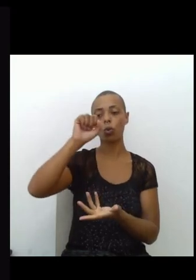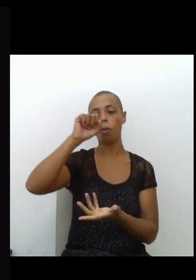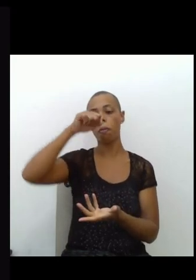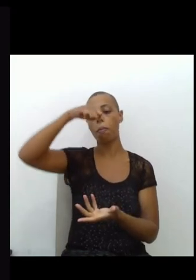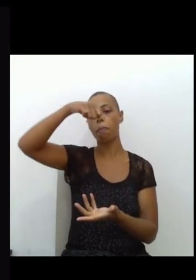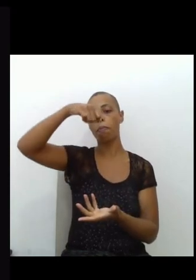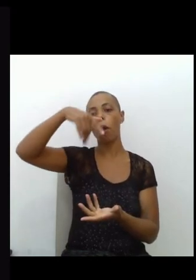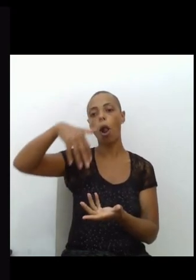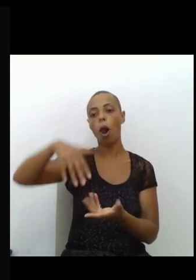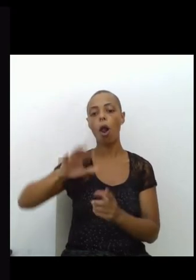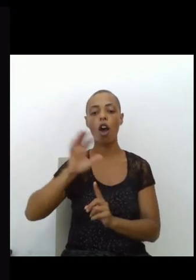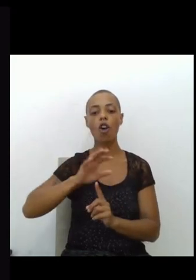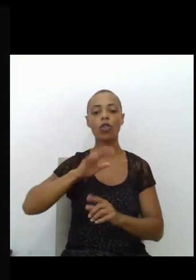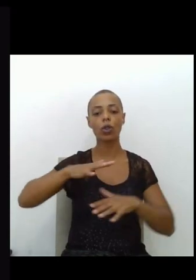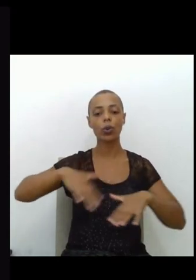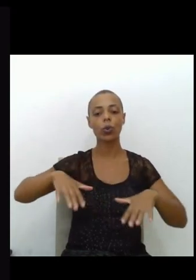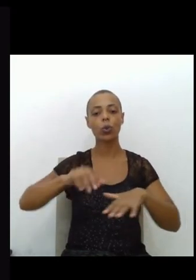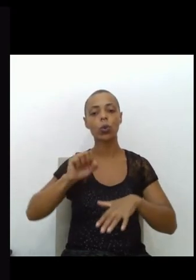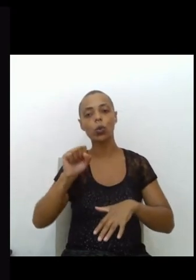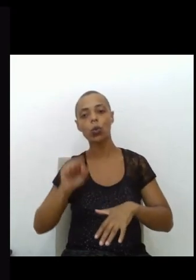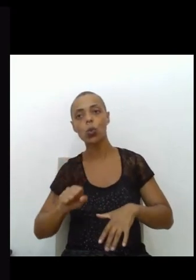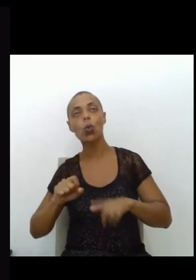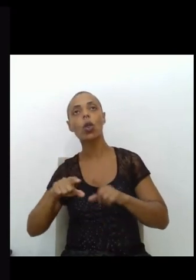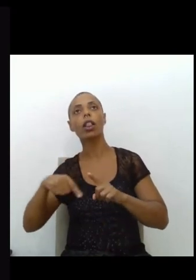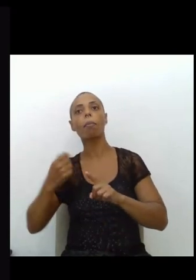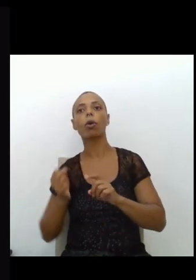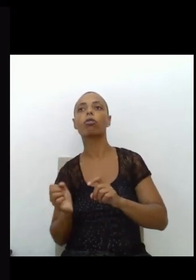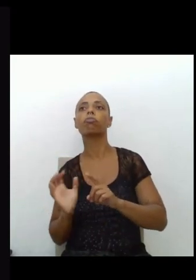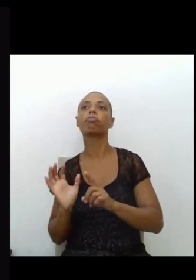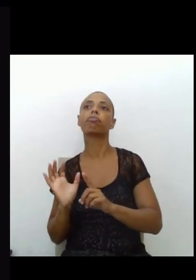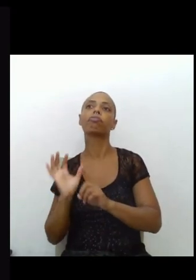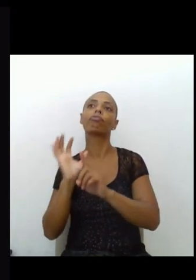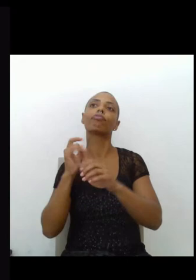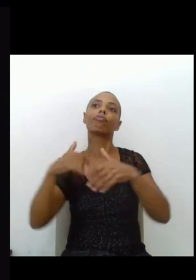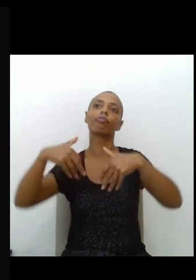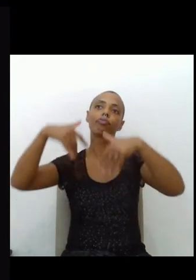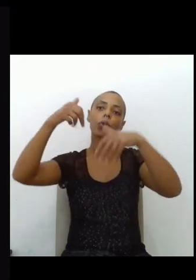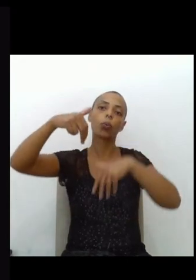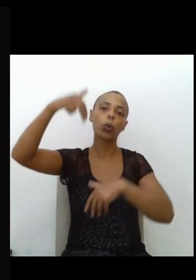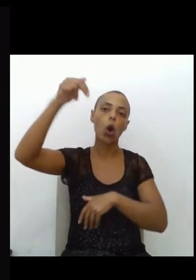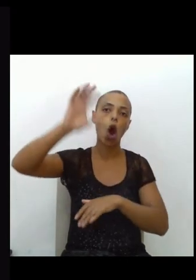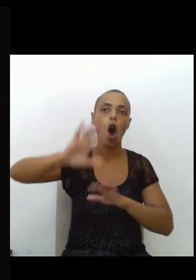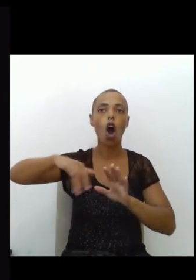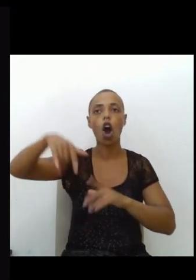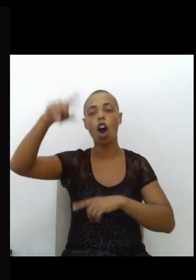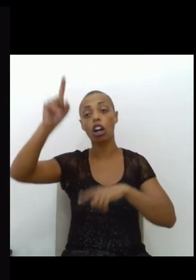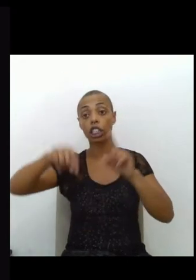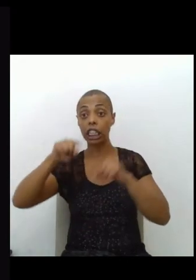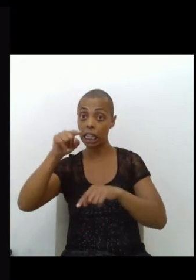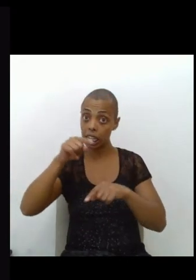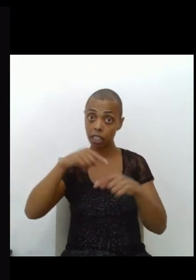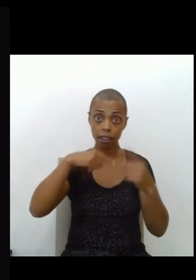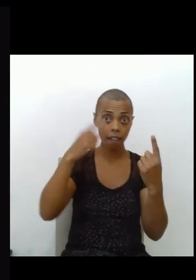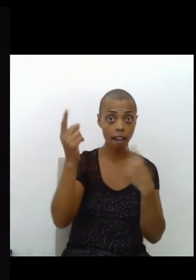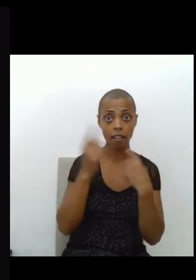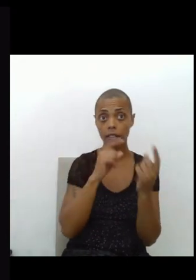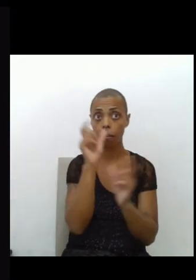and I think that flow is an important disruption because what we've seen